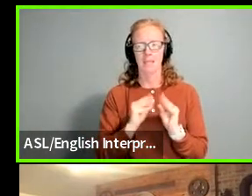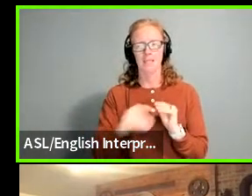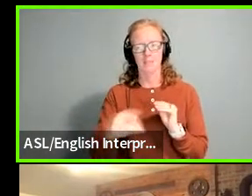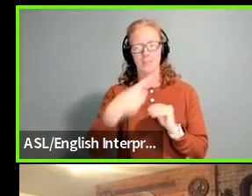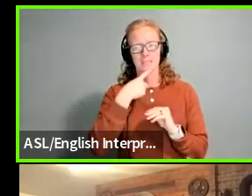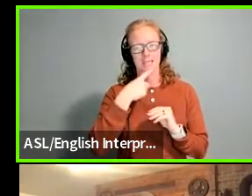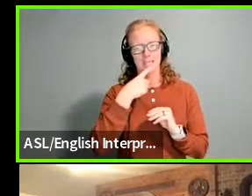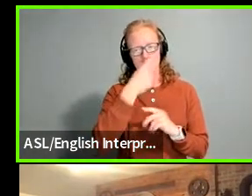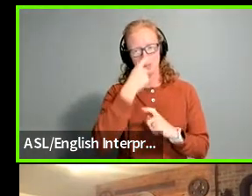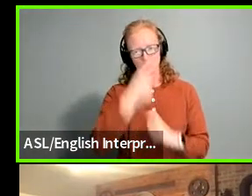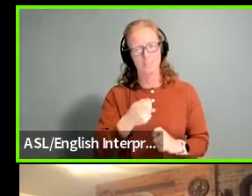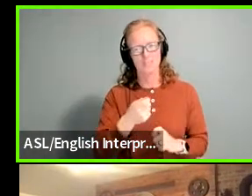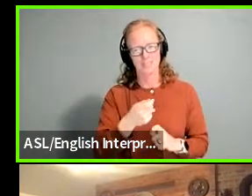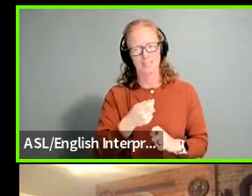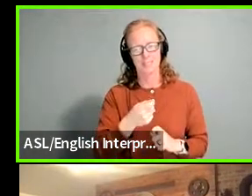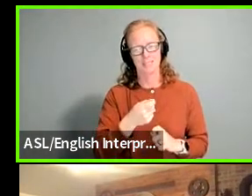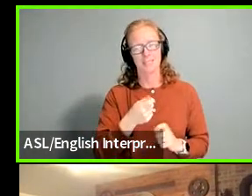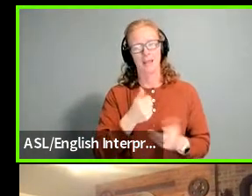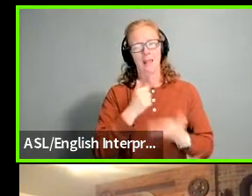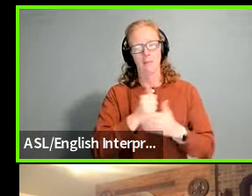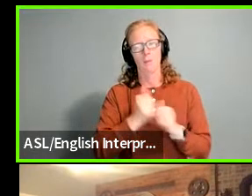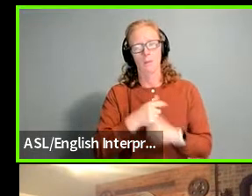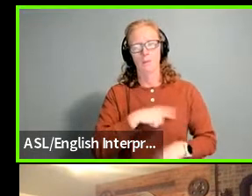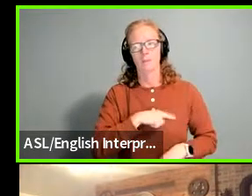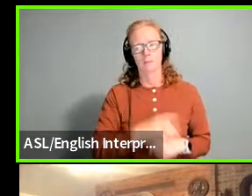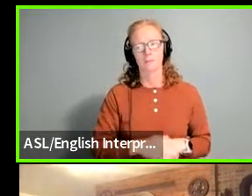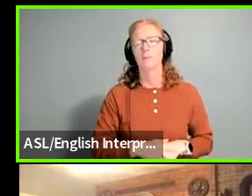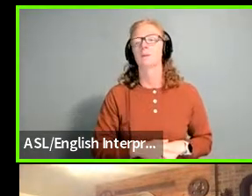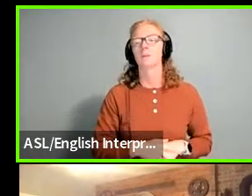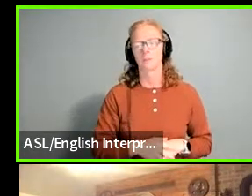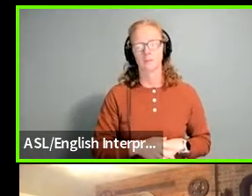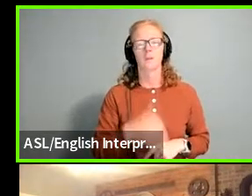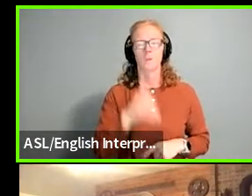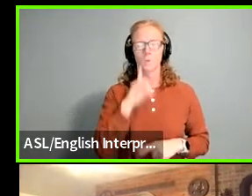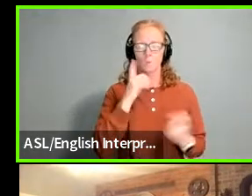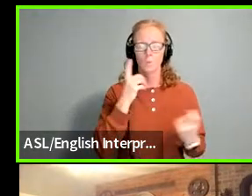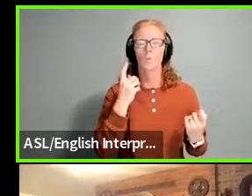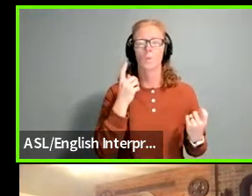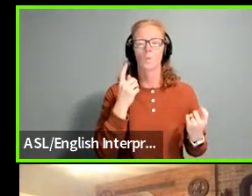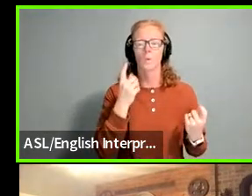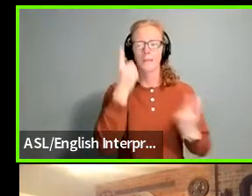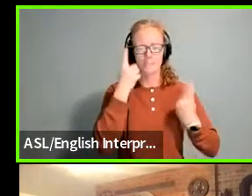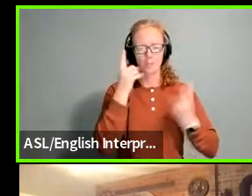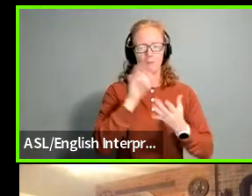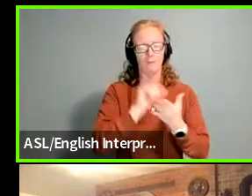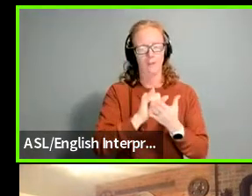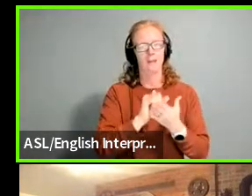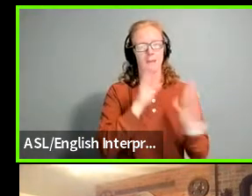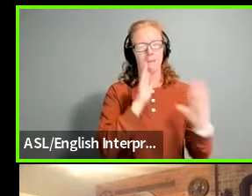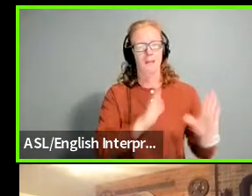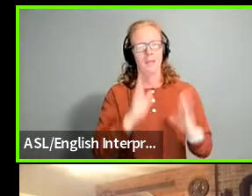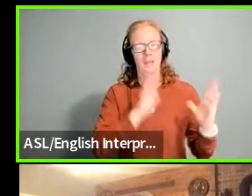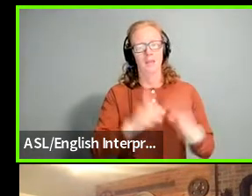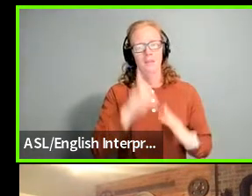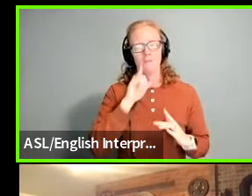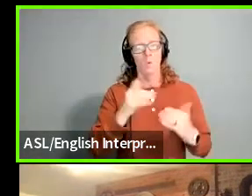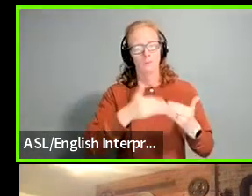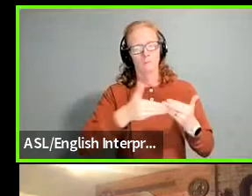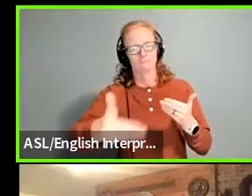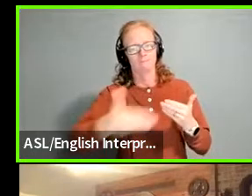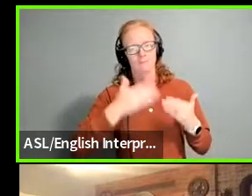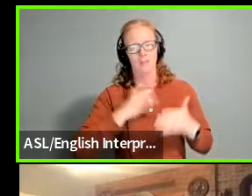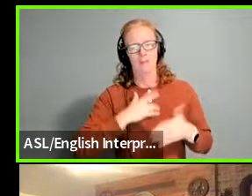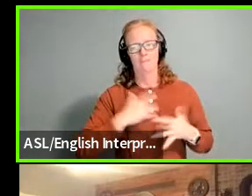expressed interest in tabling with us. And so we definitely are putting that into our considerations and planning for the events that we attend this